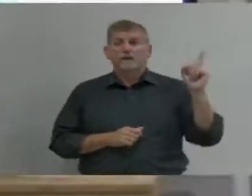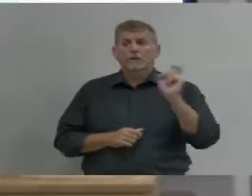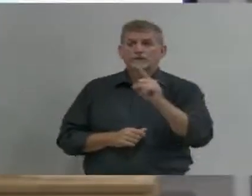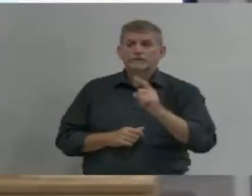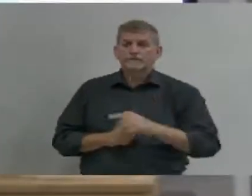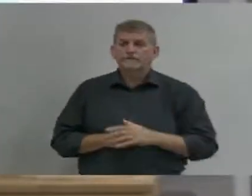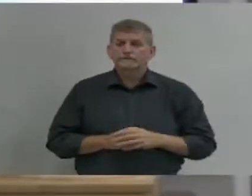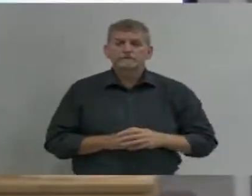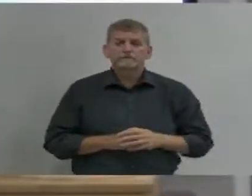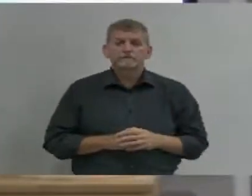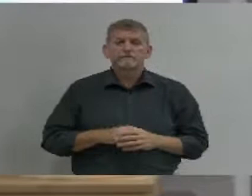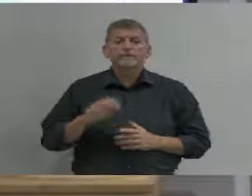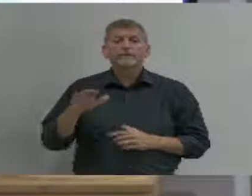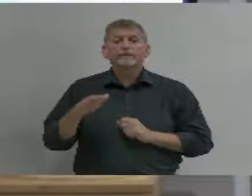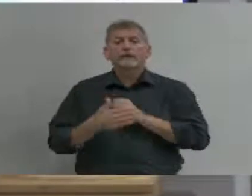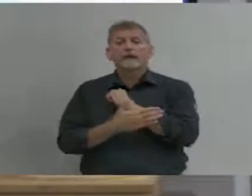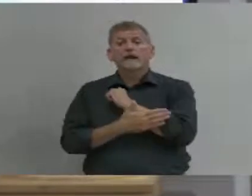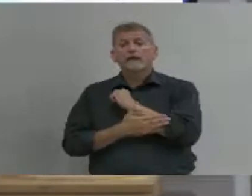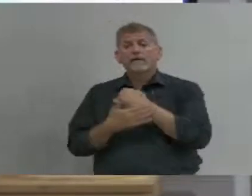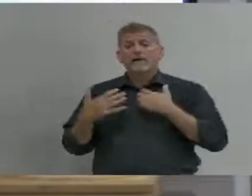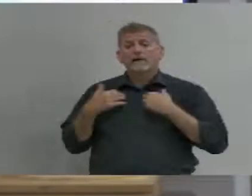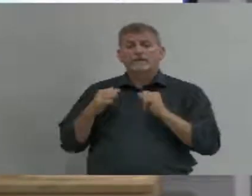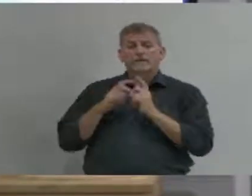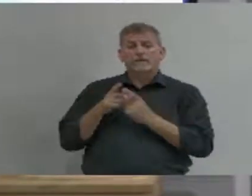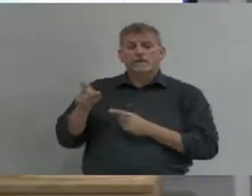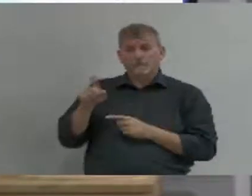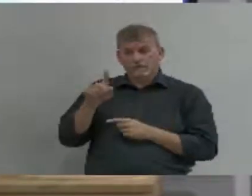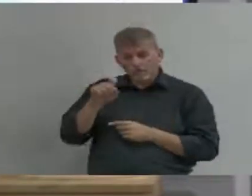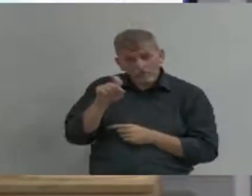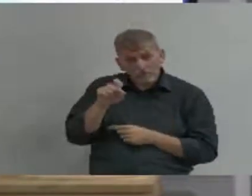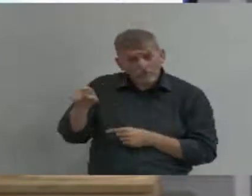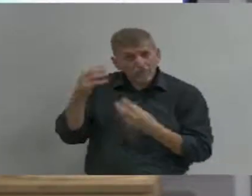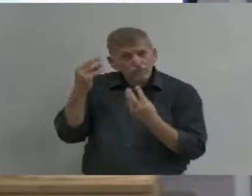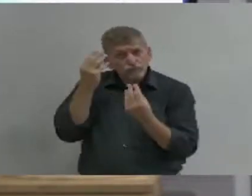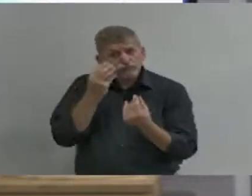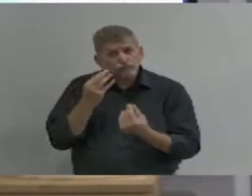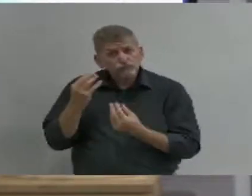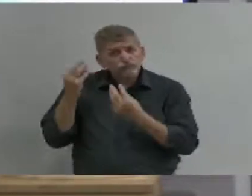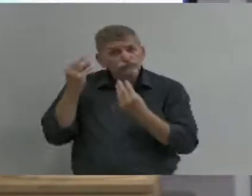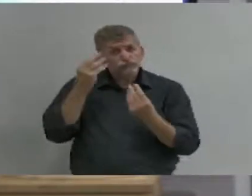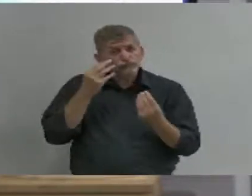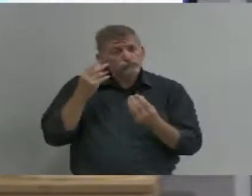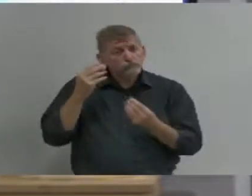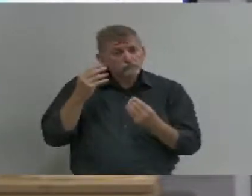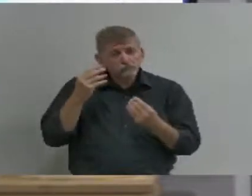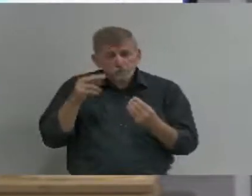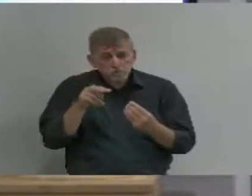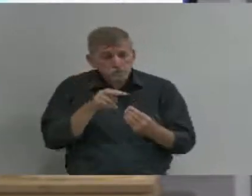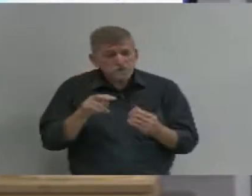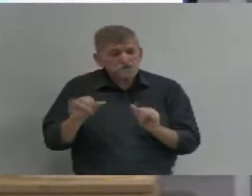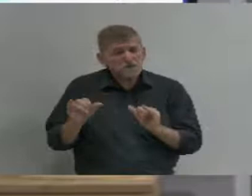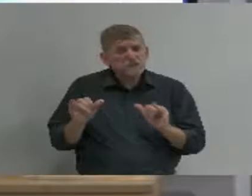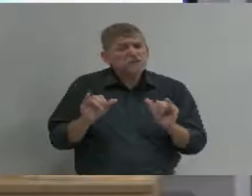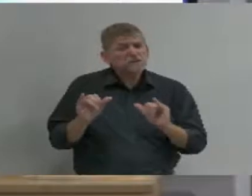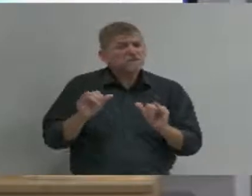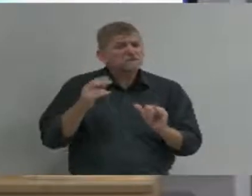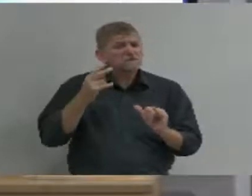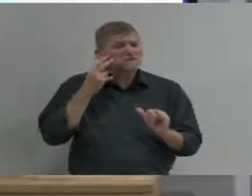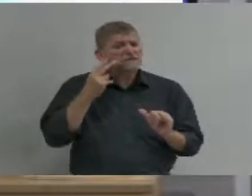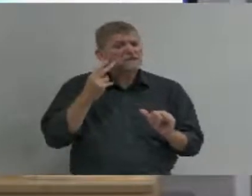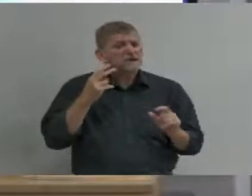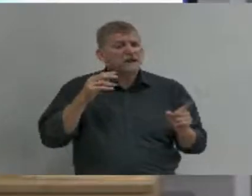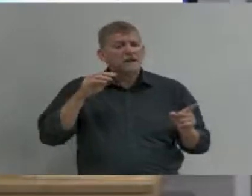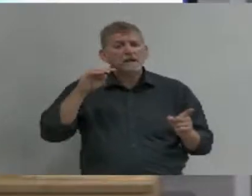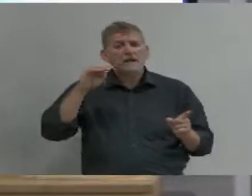Is the county health department considering any sort of similar things that are happening down in Monroe County with IU, how their